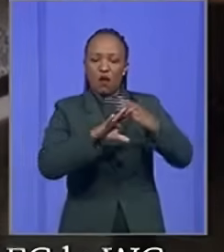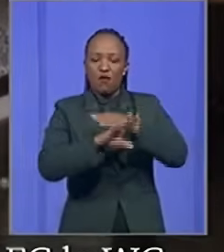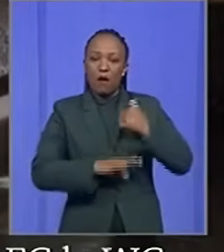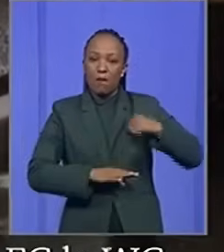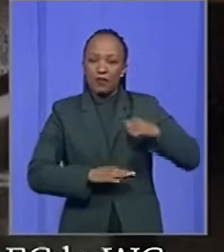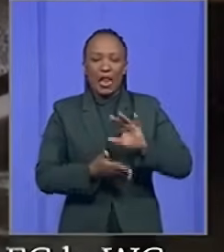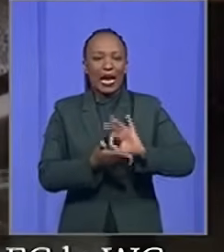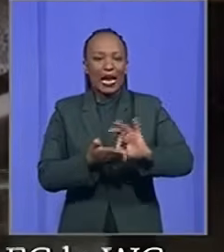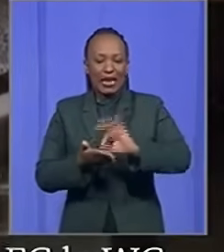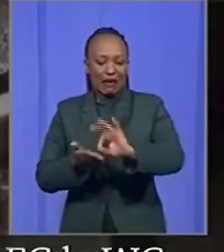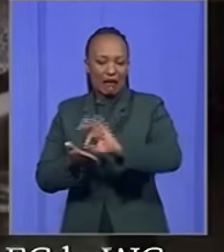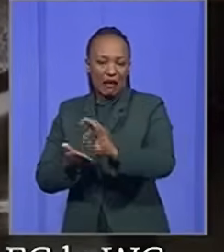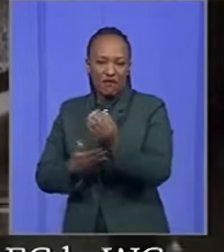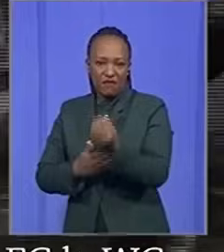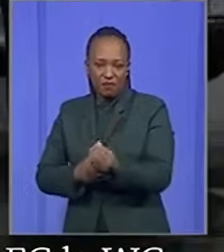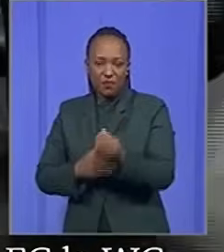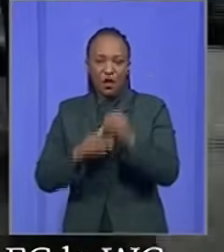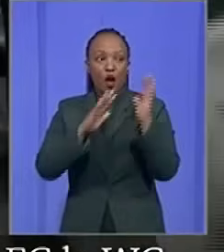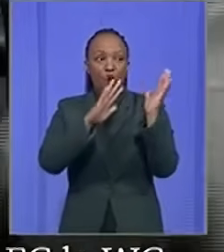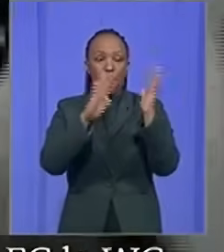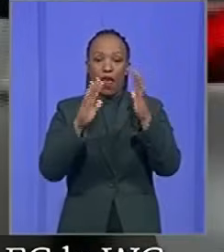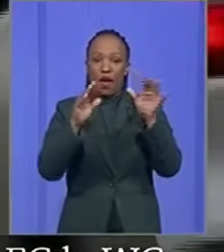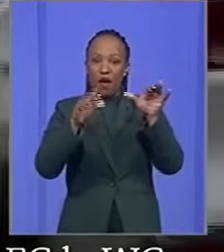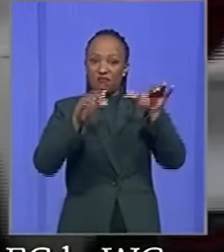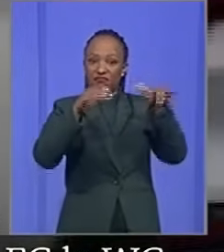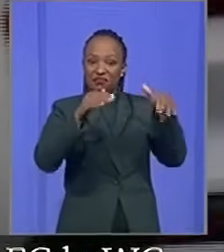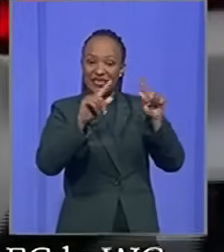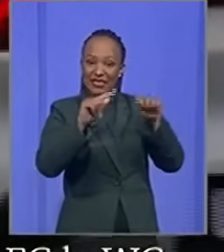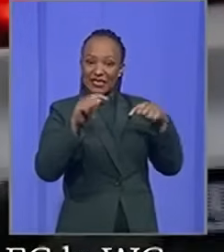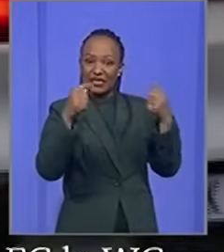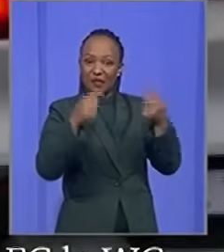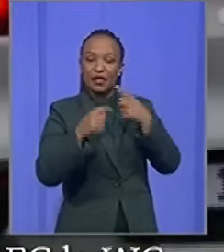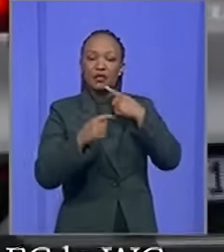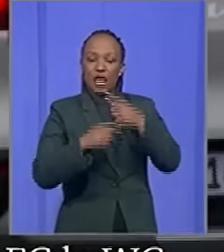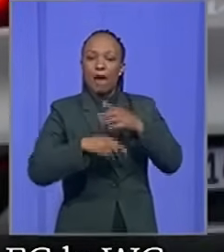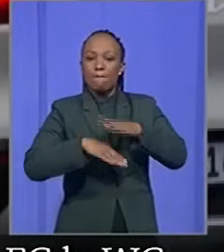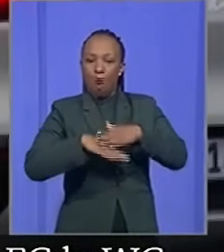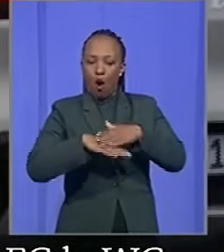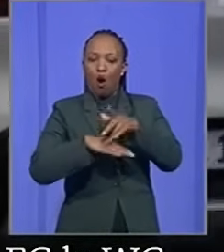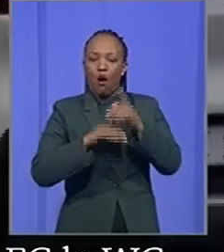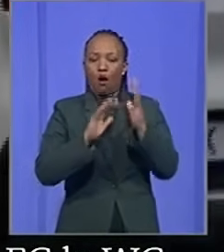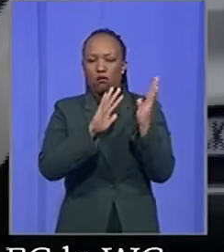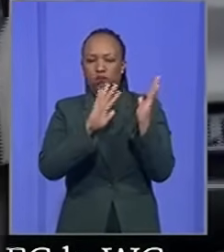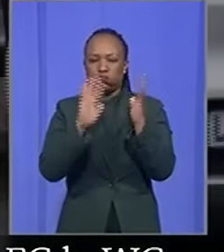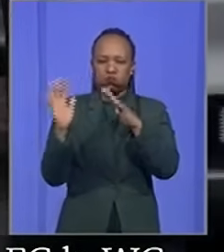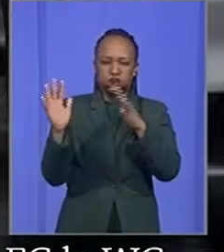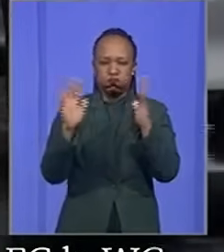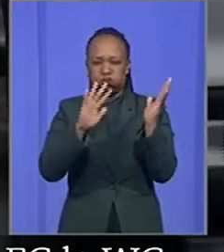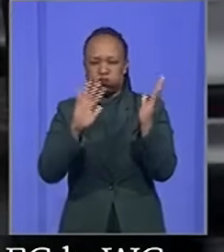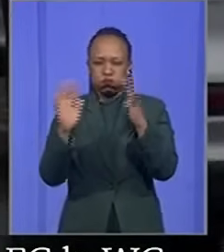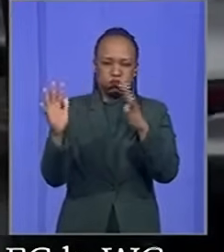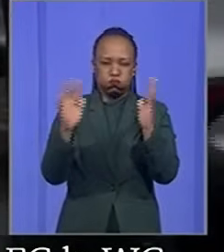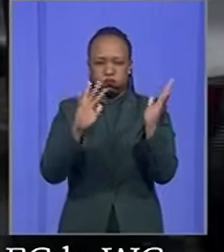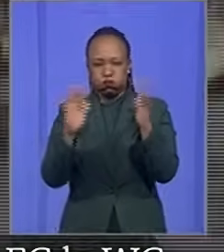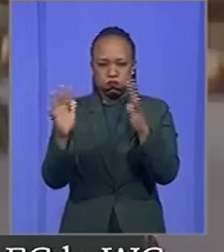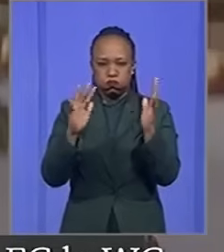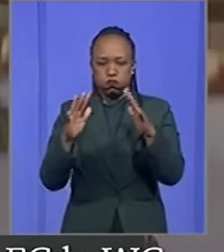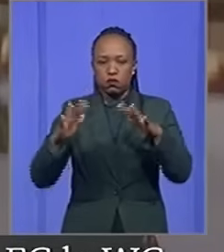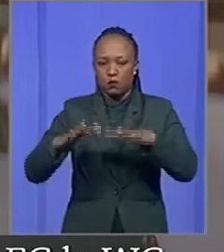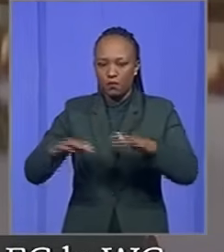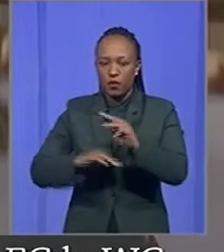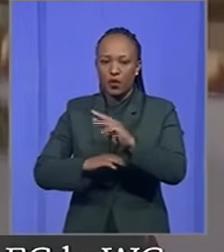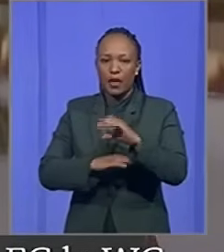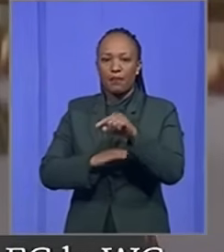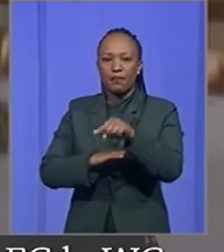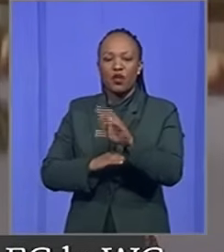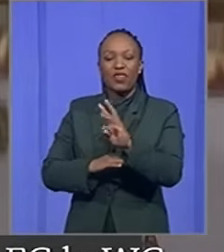hlwekisa. Ba tsa bolepi Afrika Borwa ba re ho ntse ho tlilo ba le meya e fokang ka matla dibakeng tse itseng Western Cape